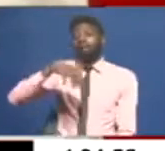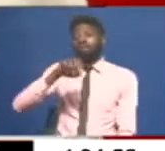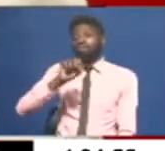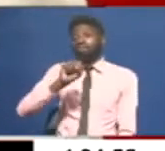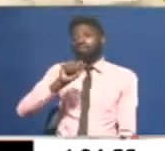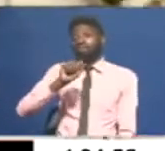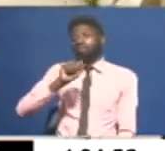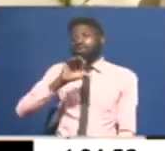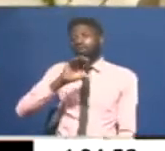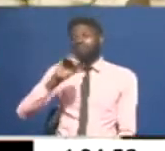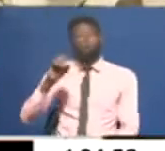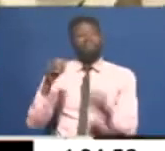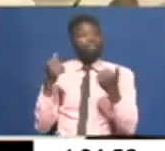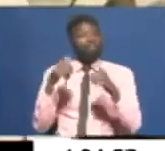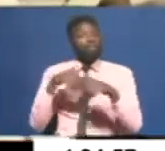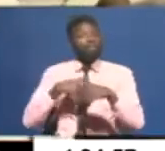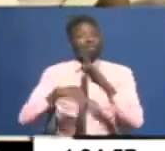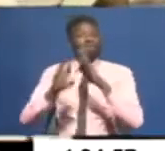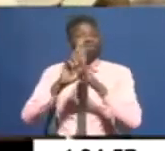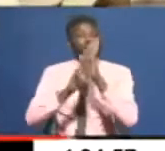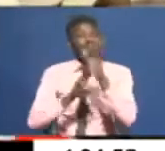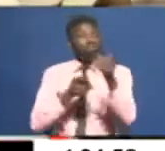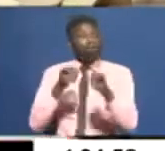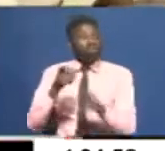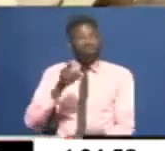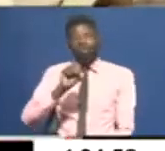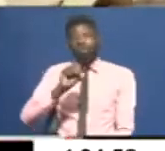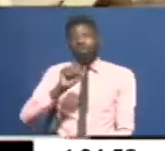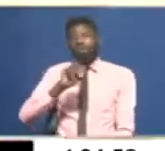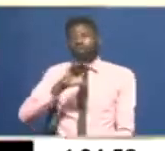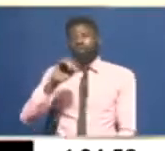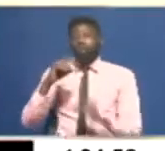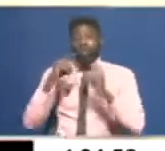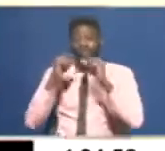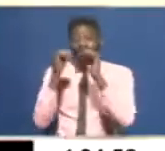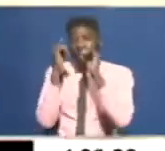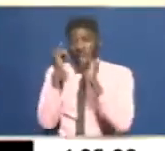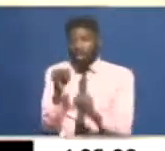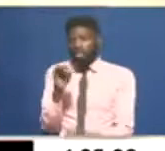with the SACCOs regulations. She said through the new bylaws which are before Parliament,